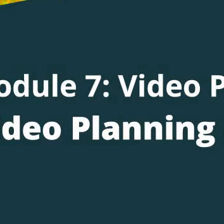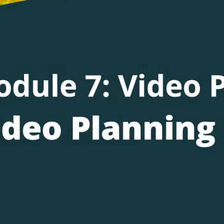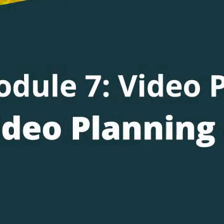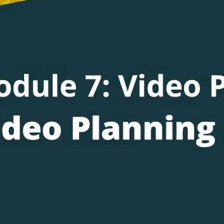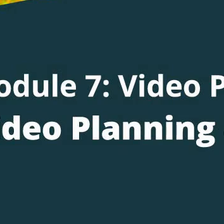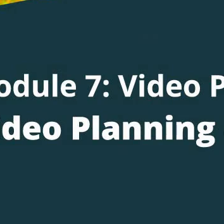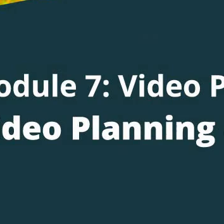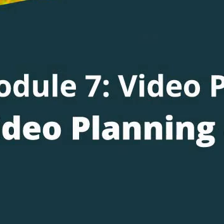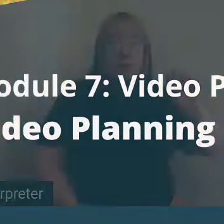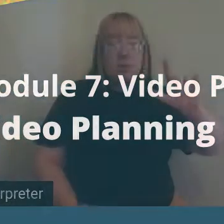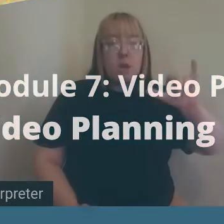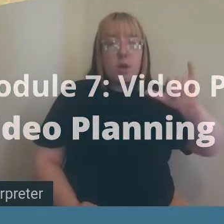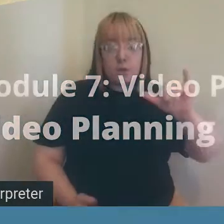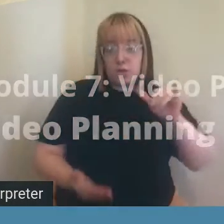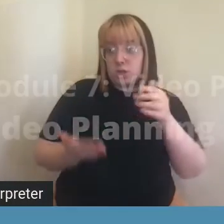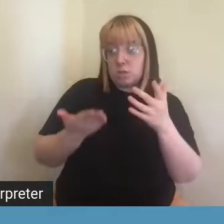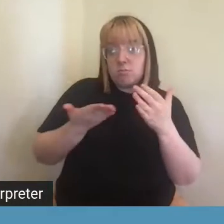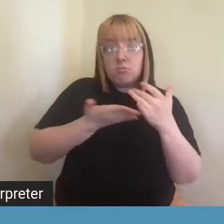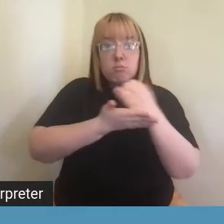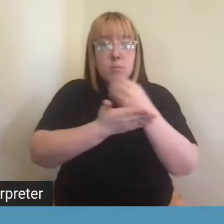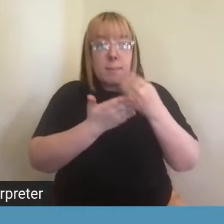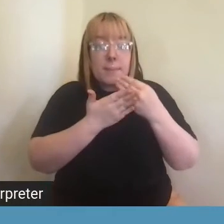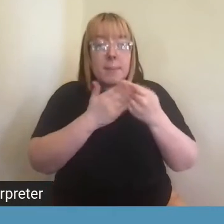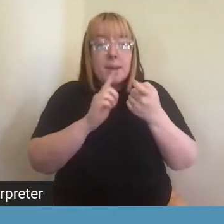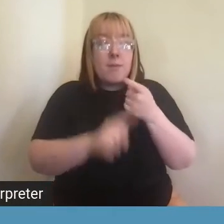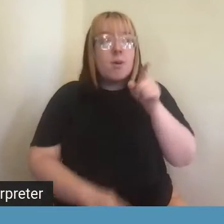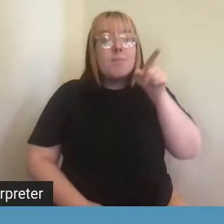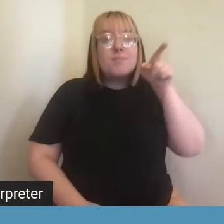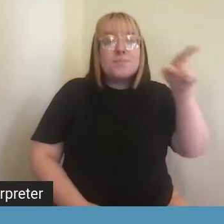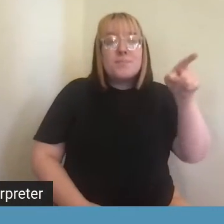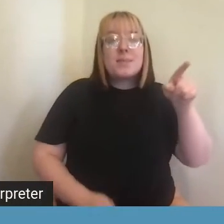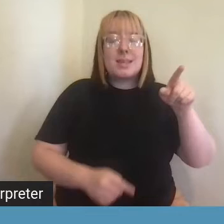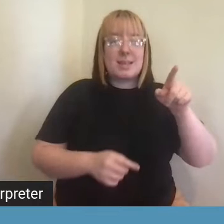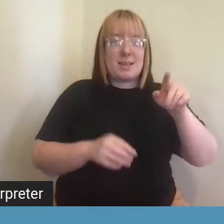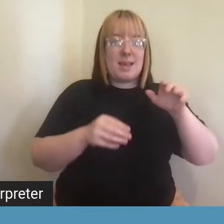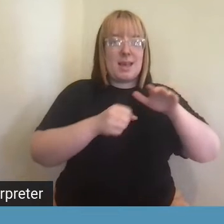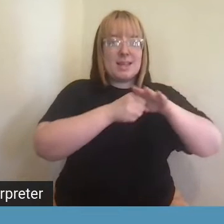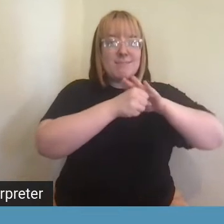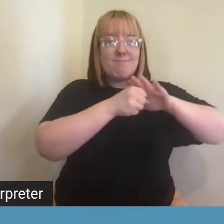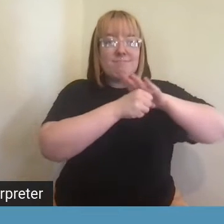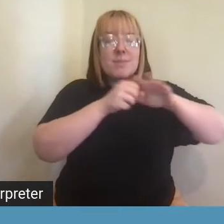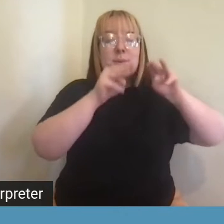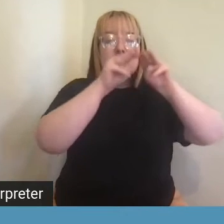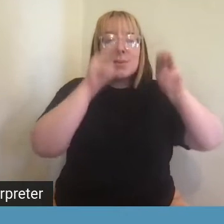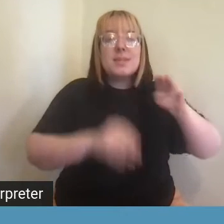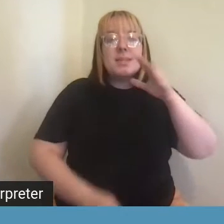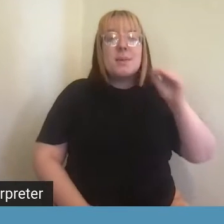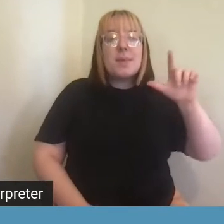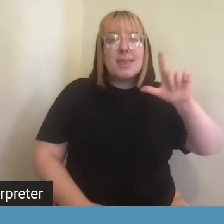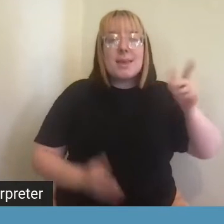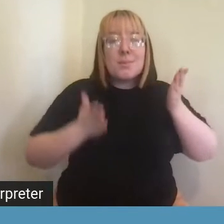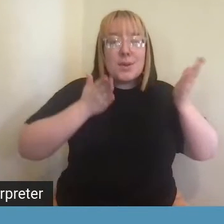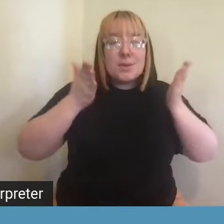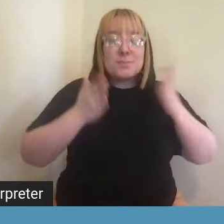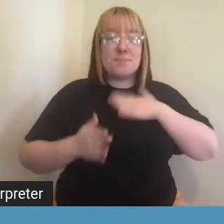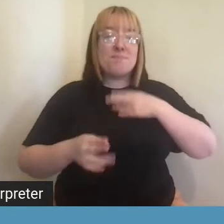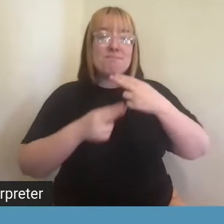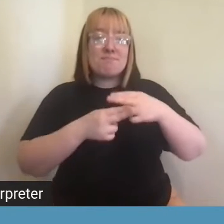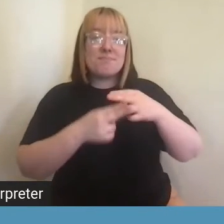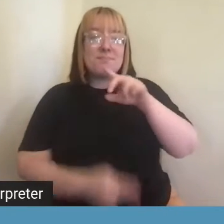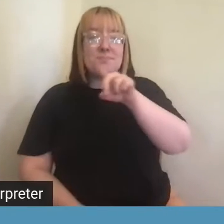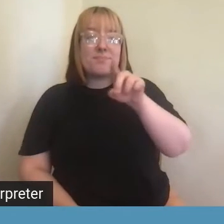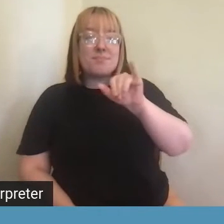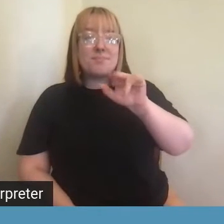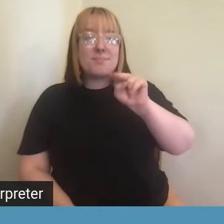of Museum and Library Services. My name is Zinnia Willits, and I am the Executive Director of the Southeastern Museums